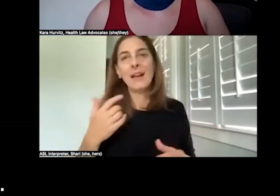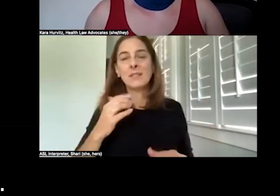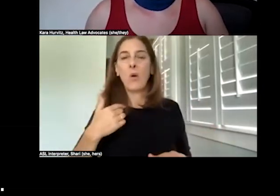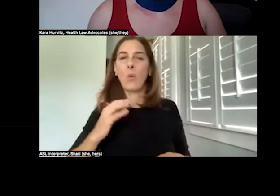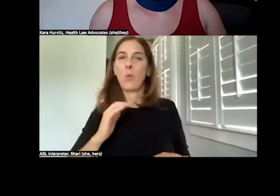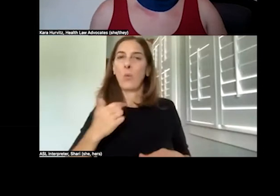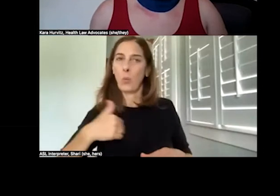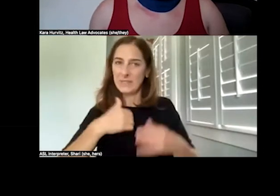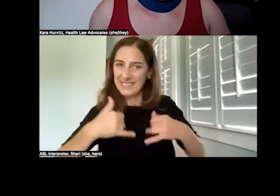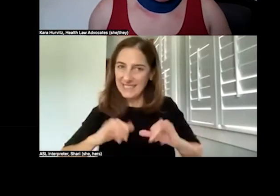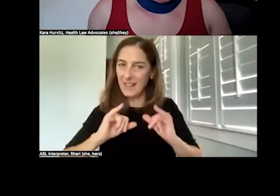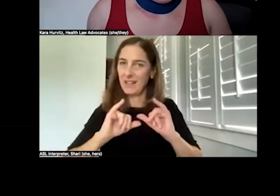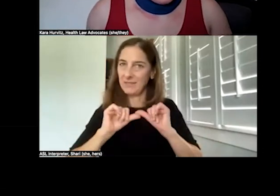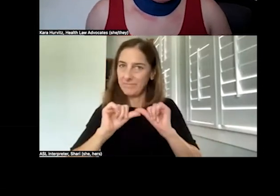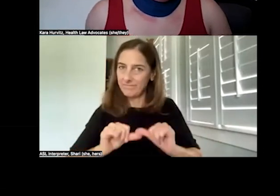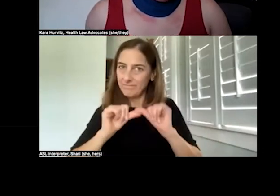evolves. Okay.